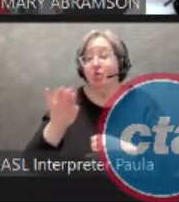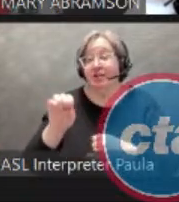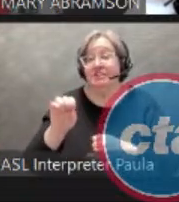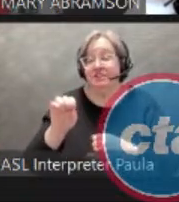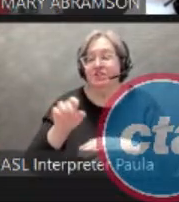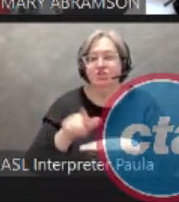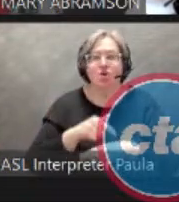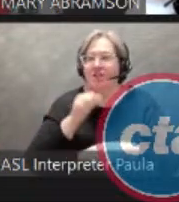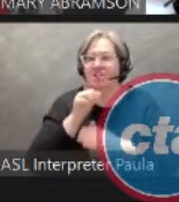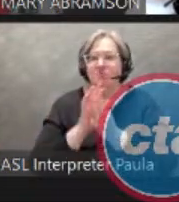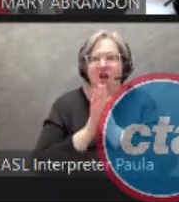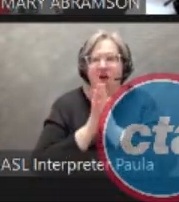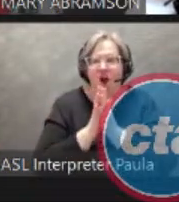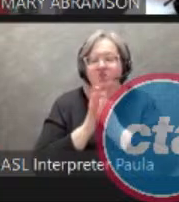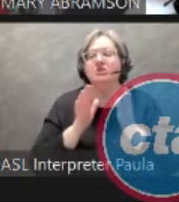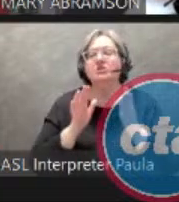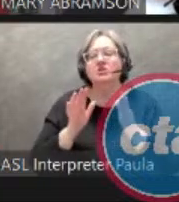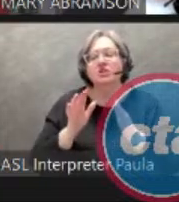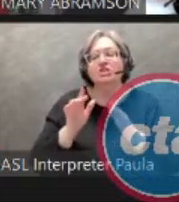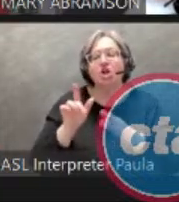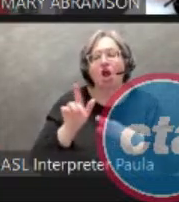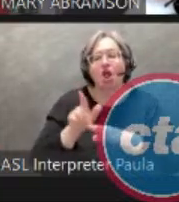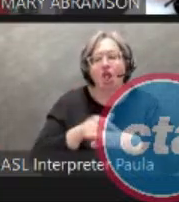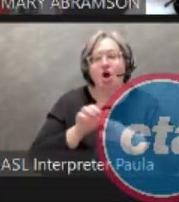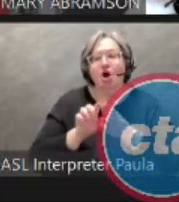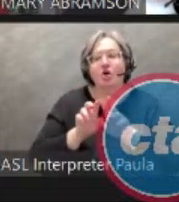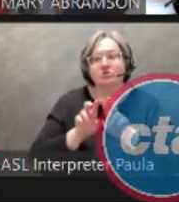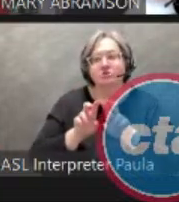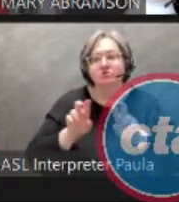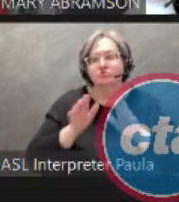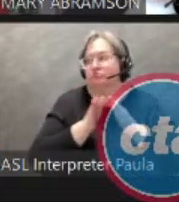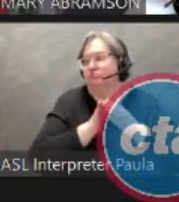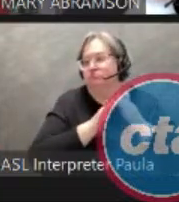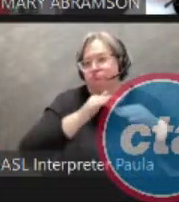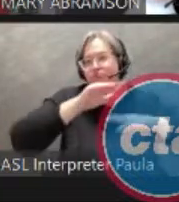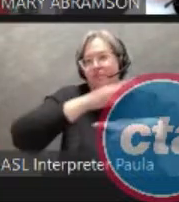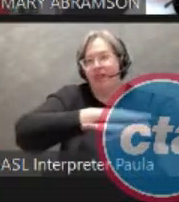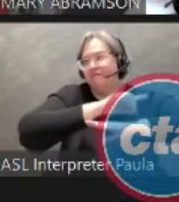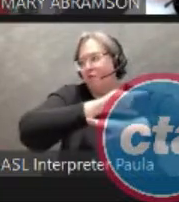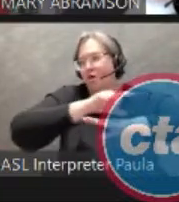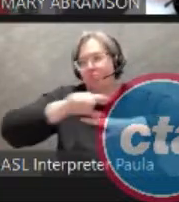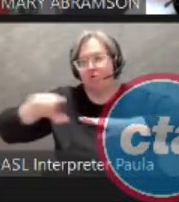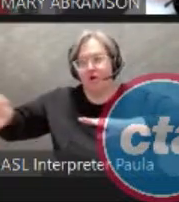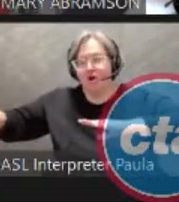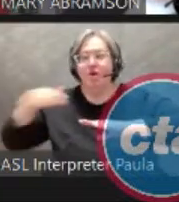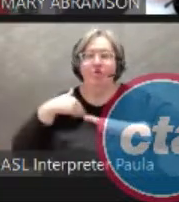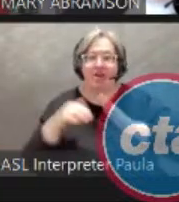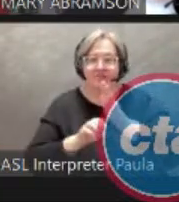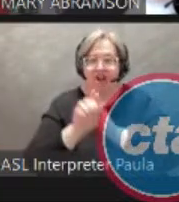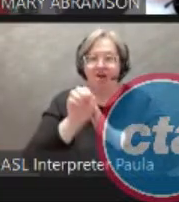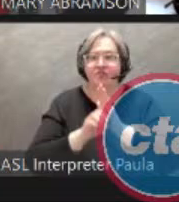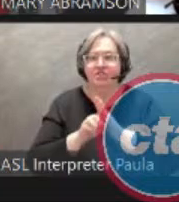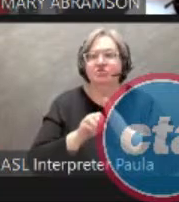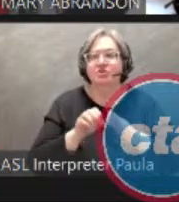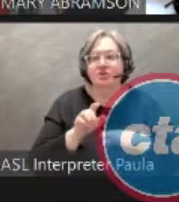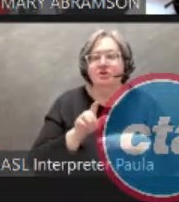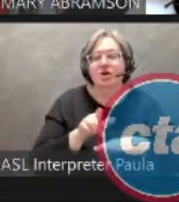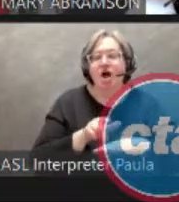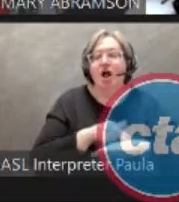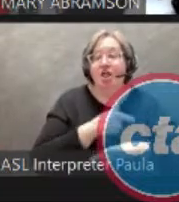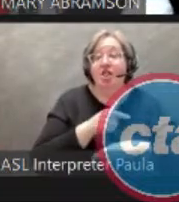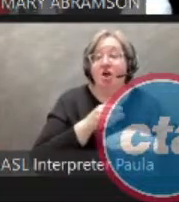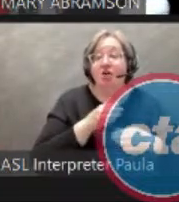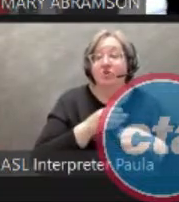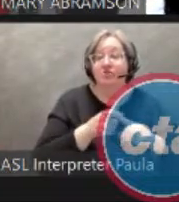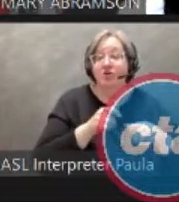long platform, as well as now we're going to have an elevator, you have a walkway. So there'll be a long, way to transverse from the